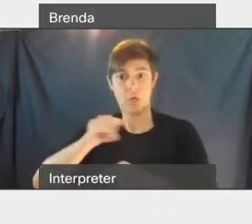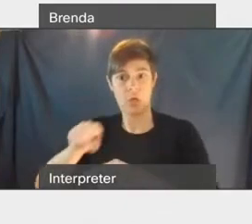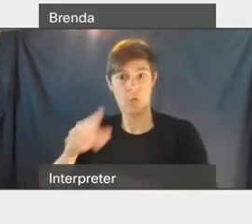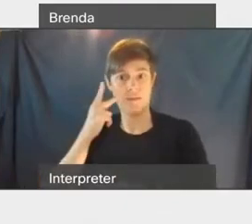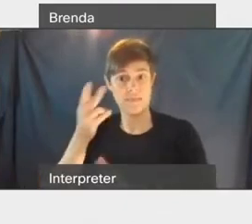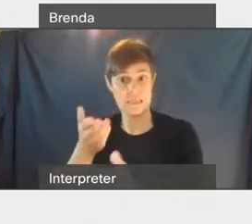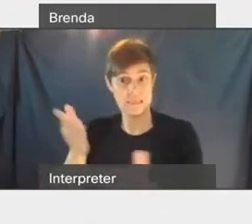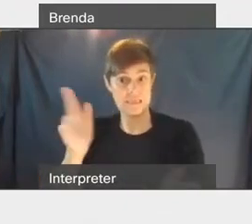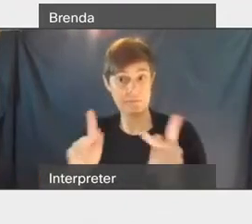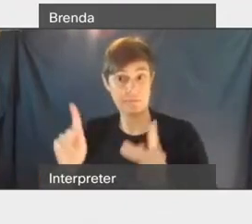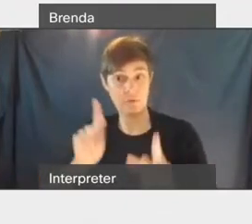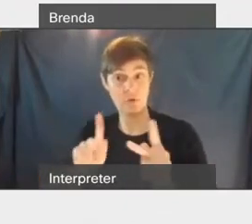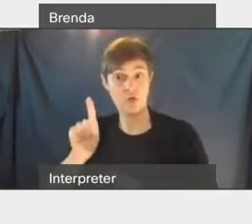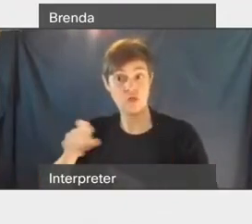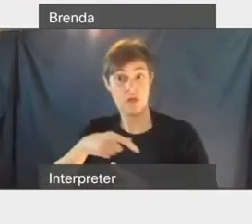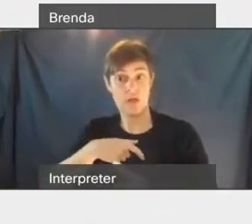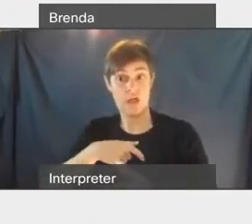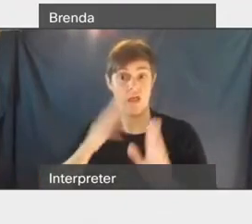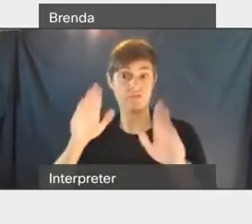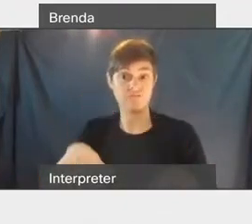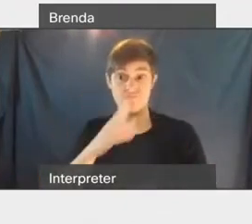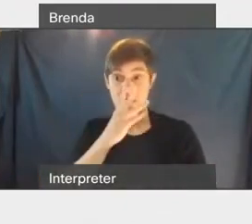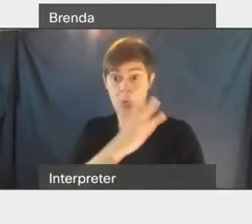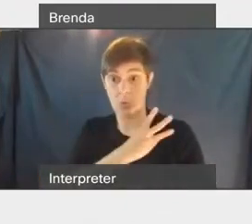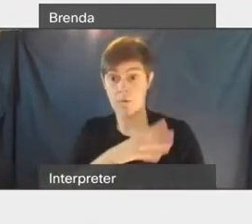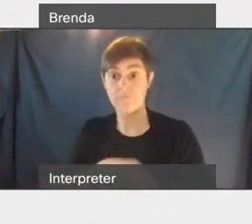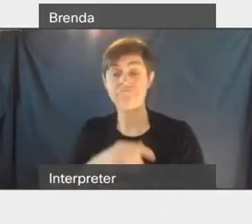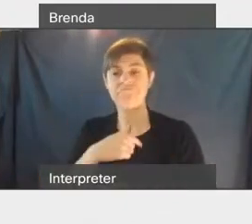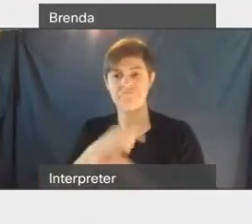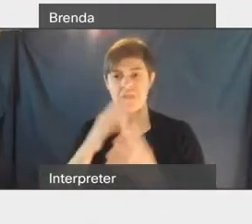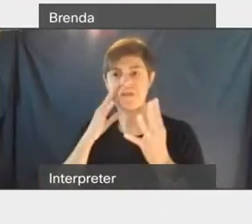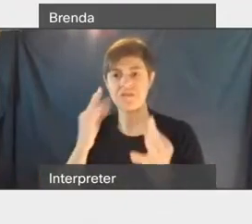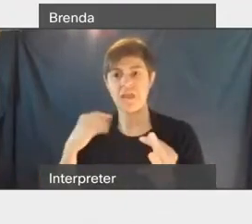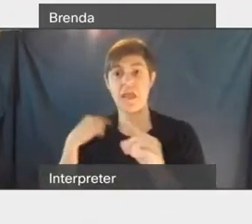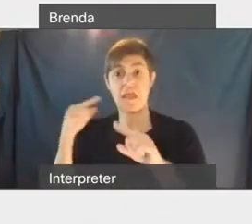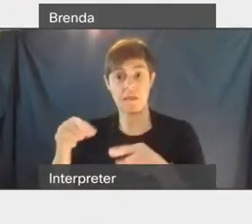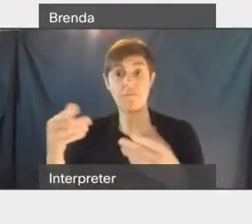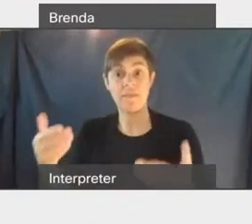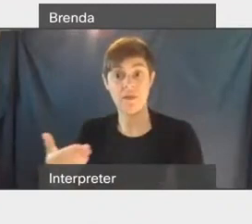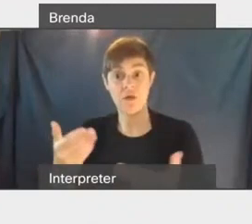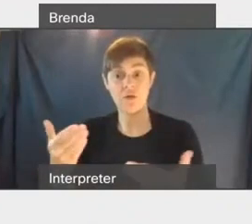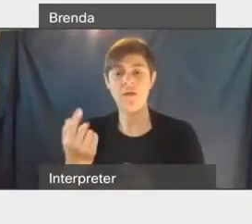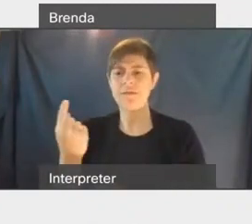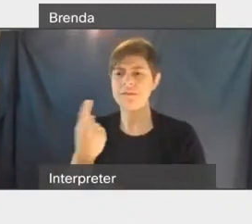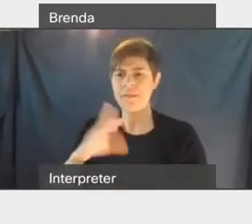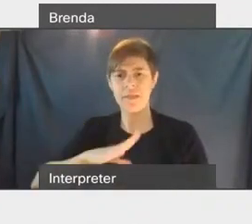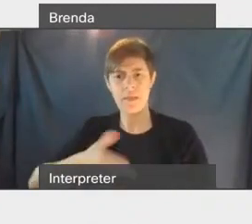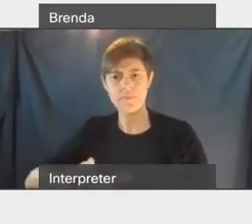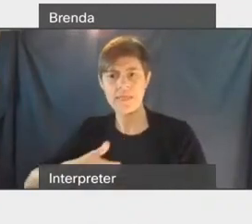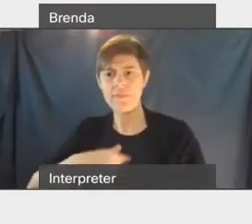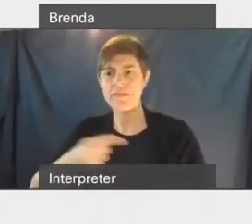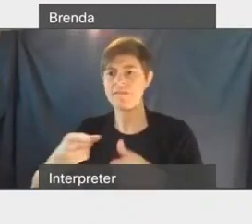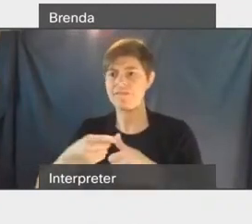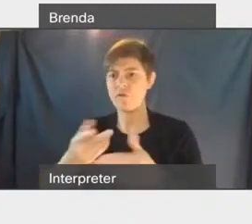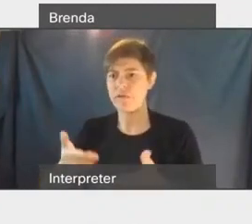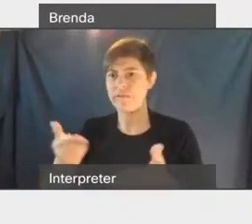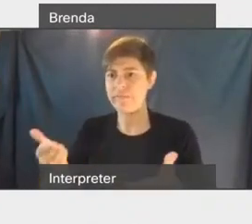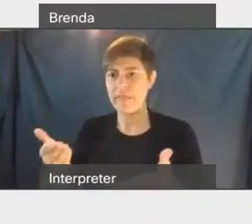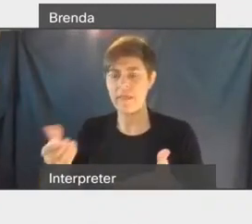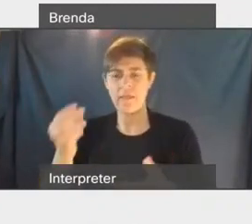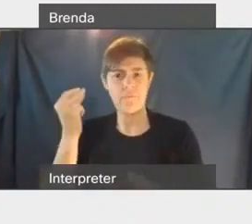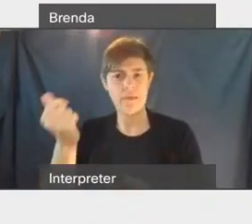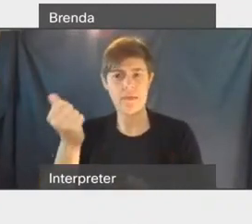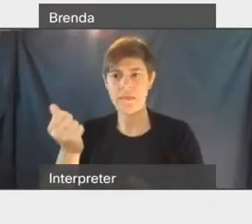these people, or should I just blow this one off? I decided I would come here today, and something upset me. The first thing right out of the